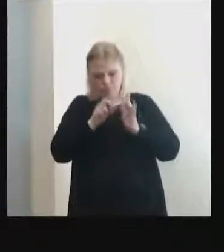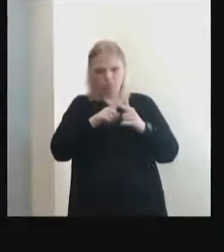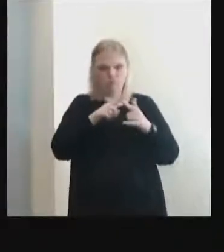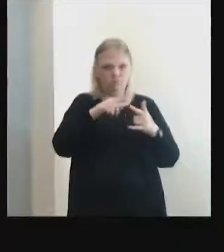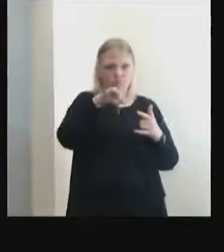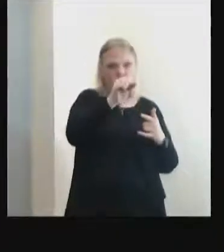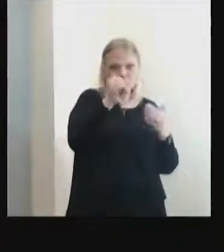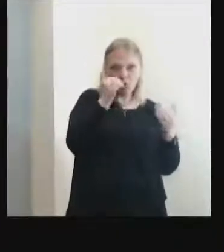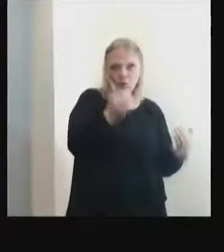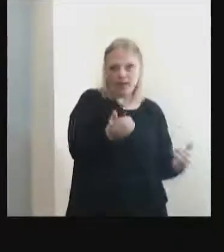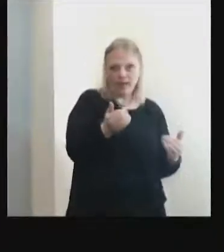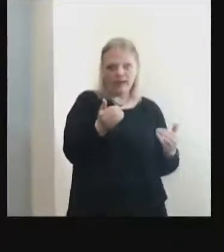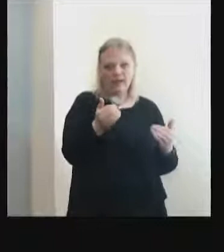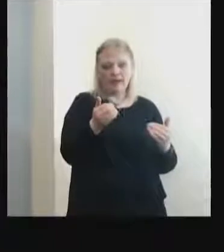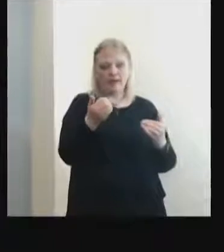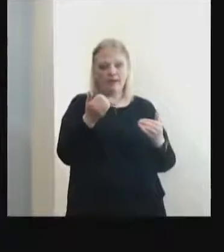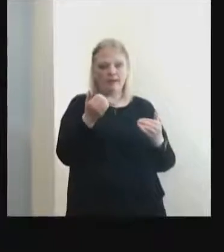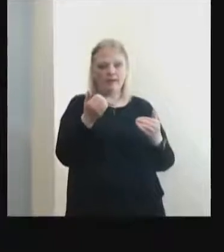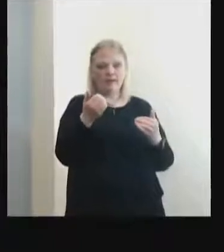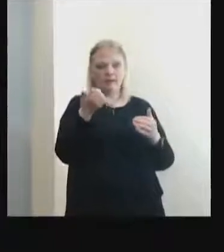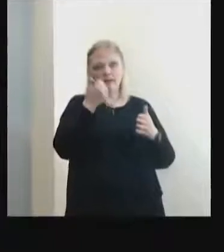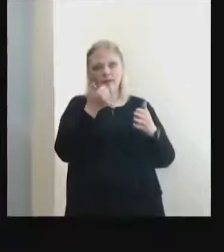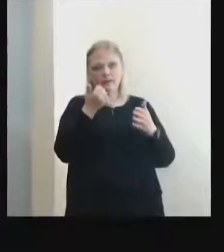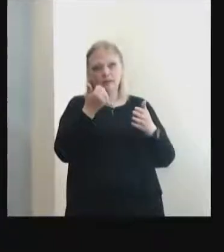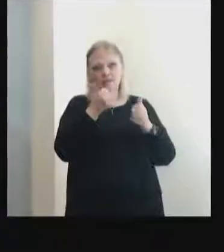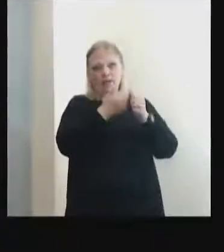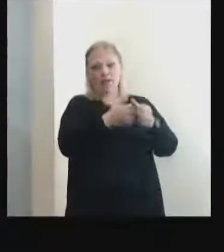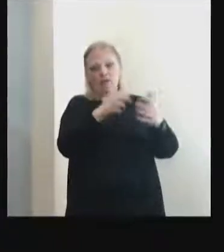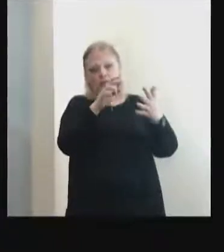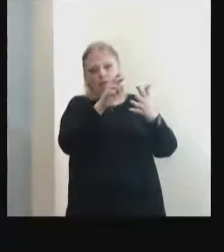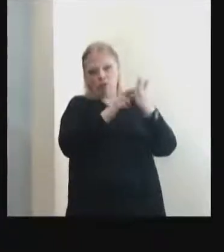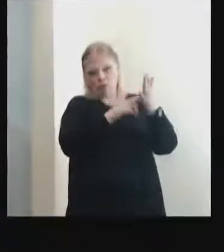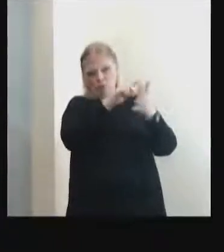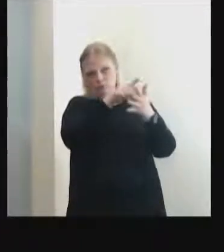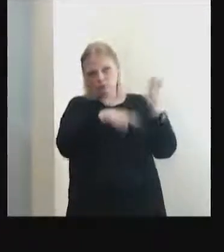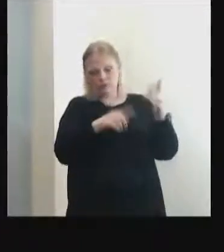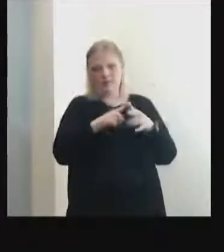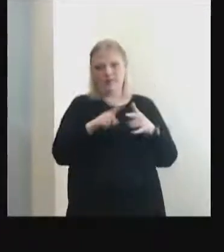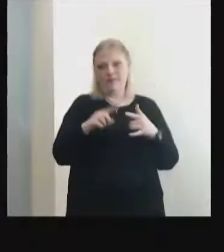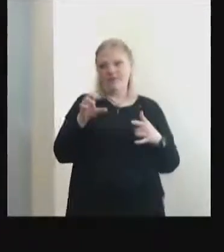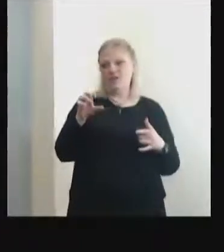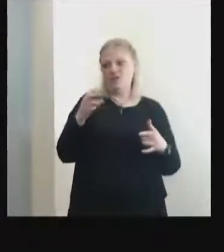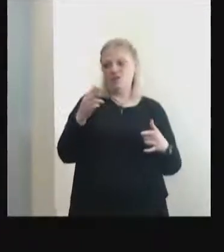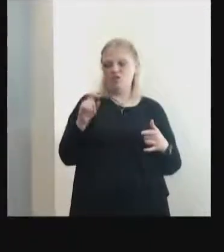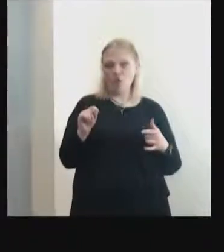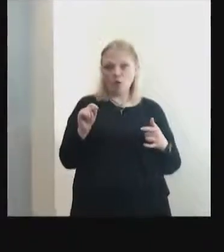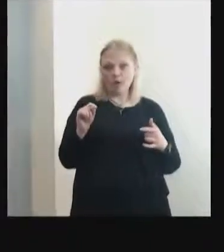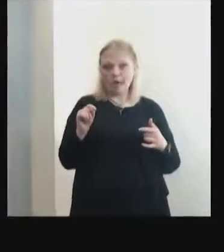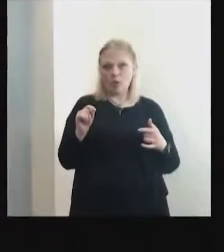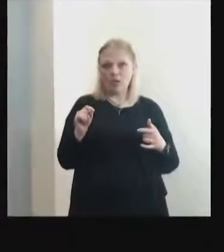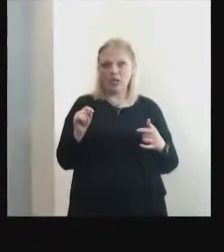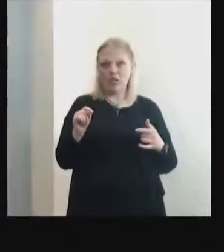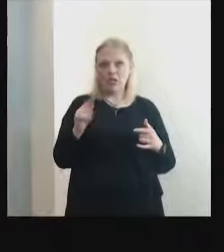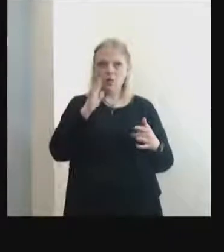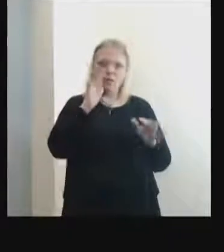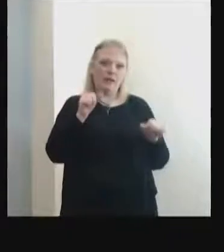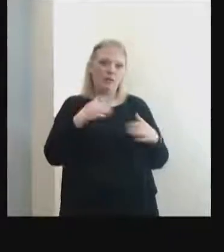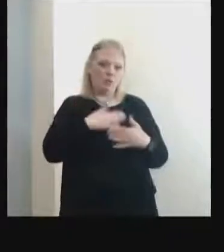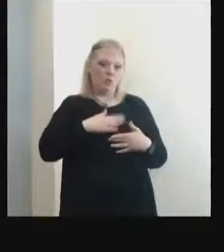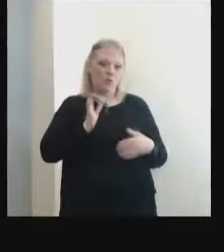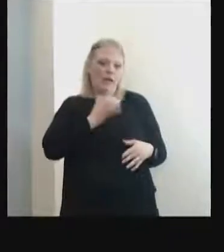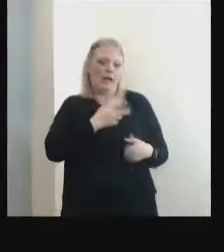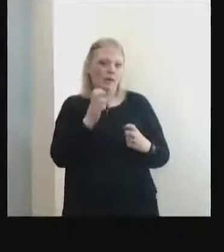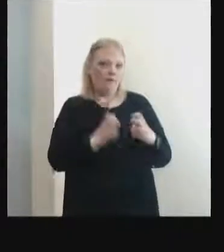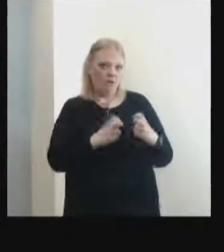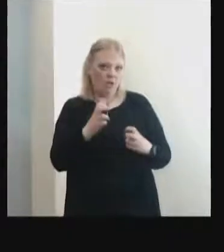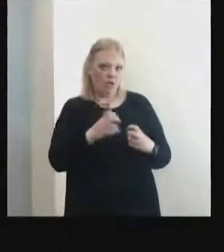yes, let's go ahead under these stipulations here. And then our friends in Chautauqua County and elsewhere will be at least able to enjoy our fair, even